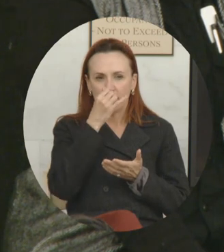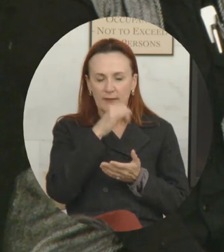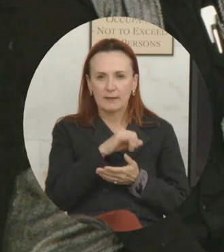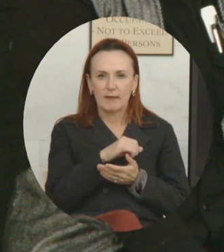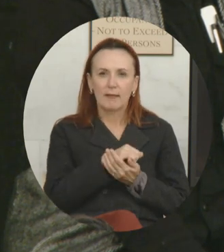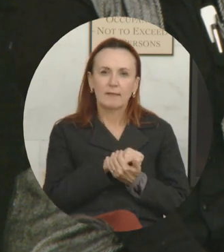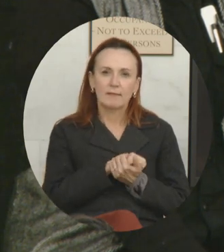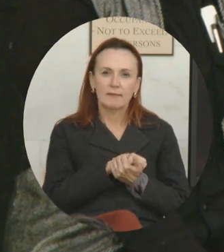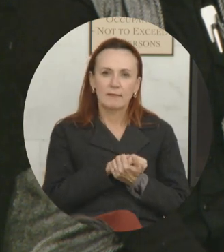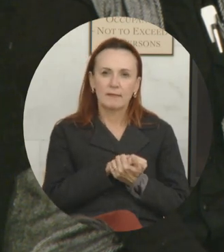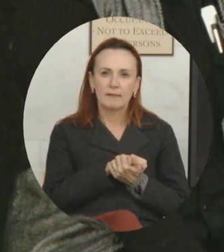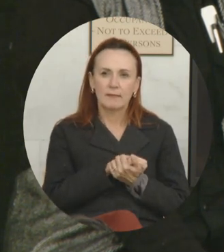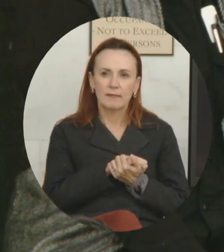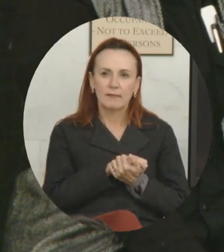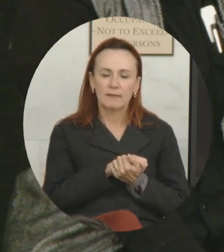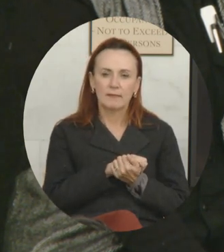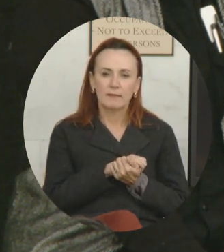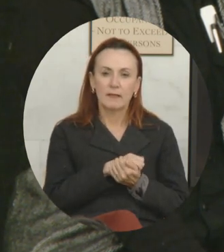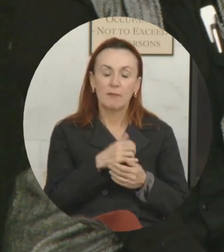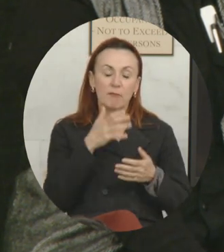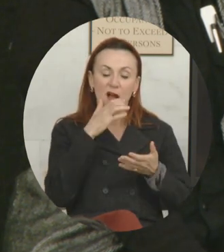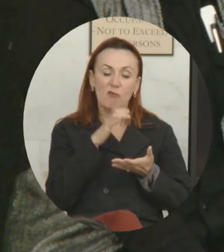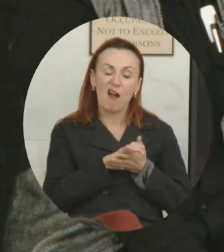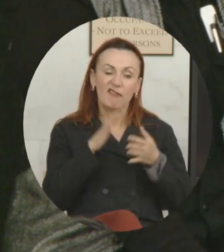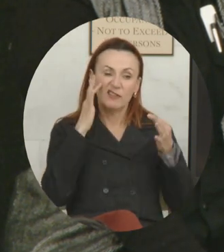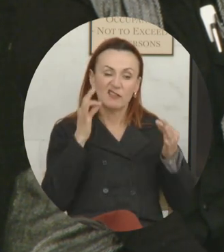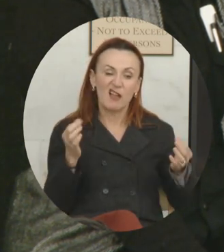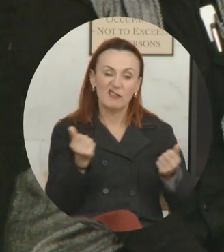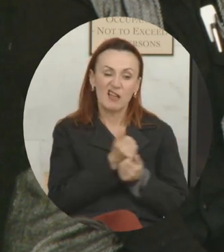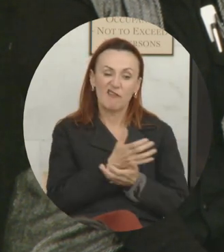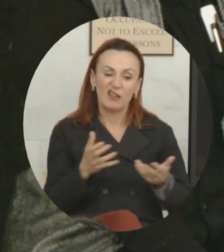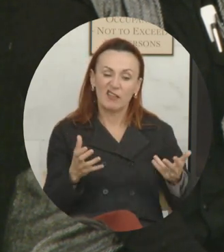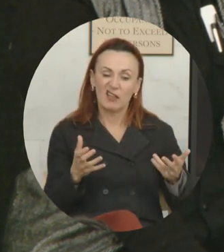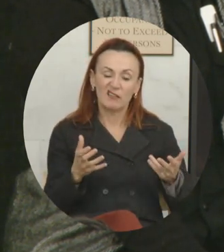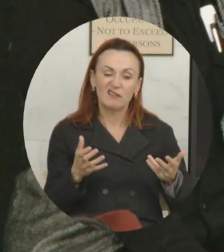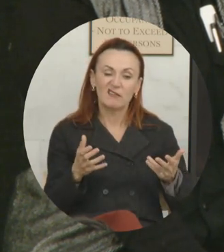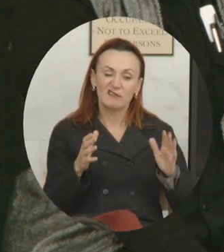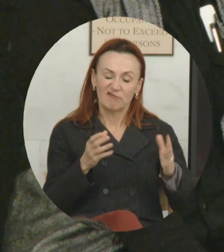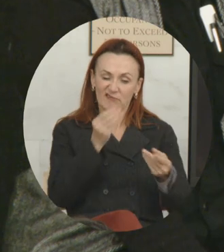but she called the shots. That's the way it works in my family.